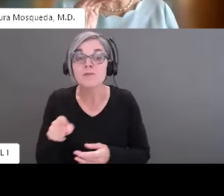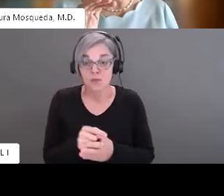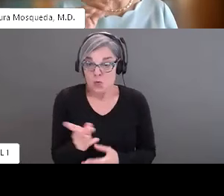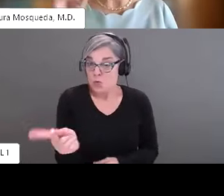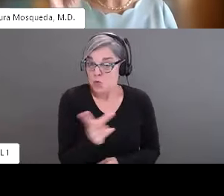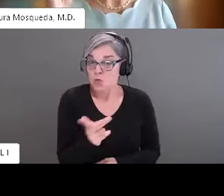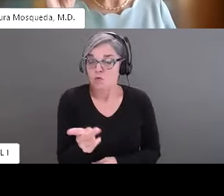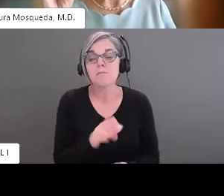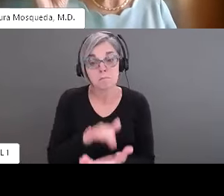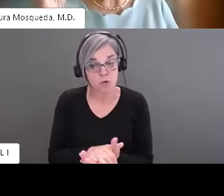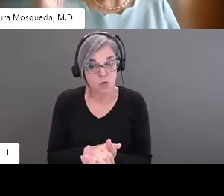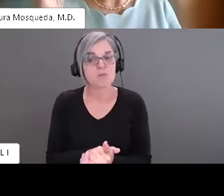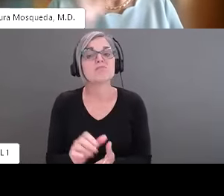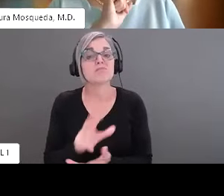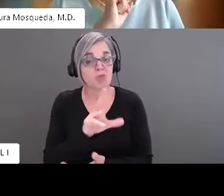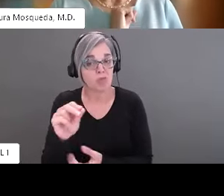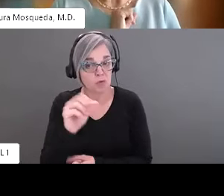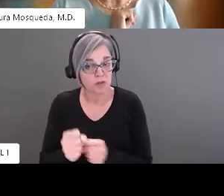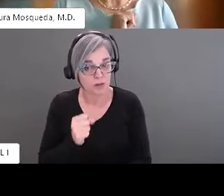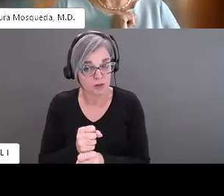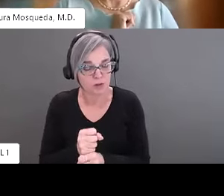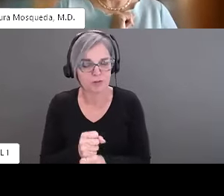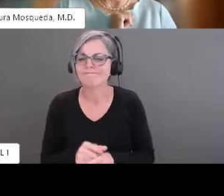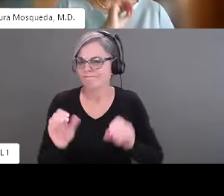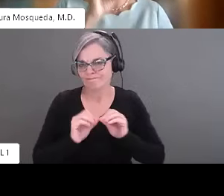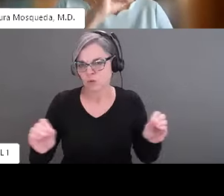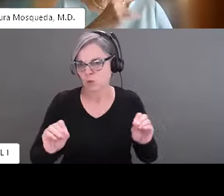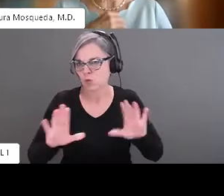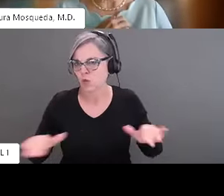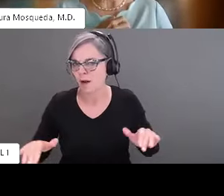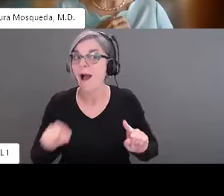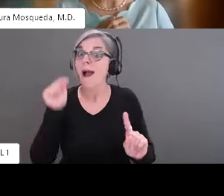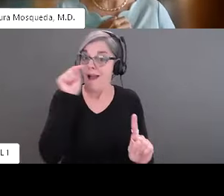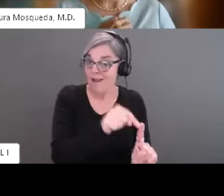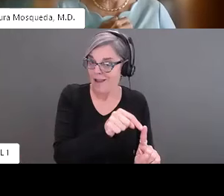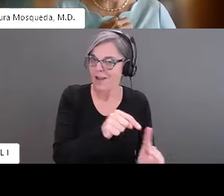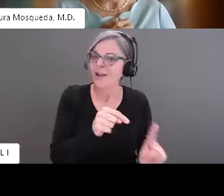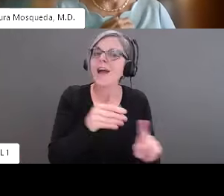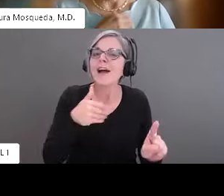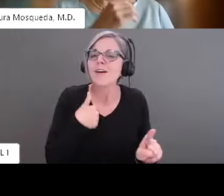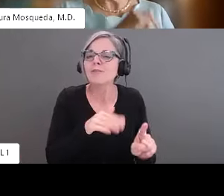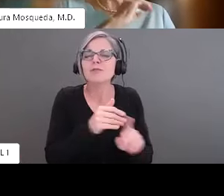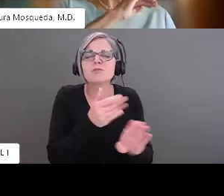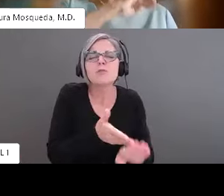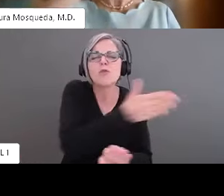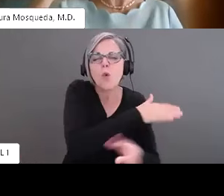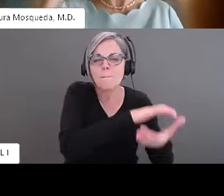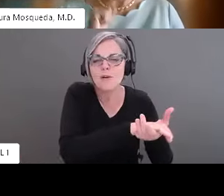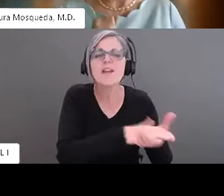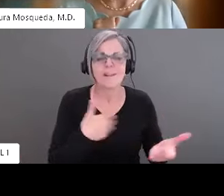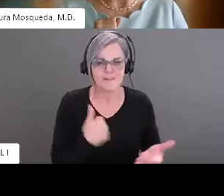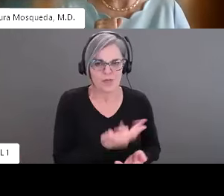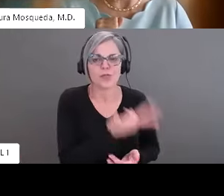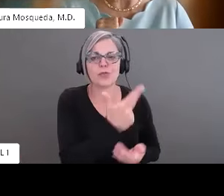had children, but he had children, 3 children from his prior marriage, and they have